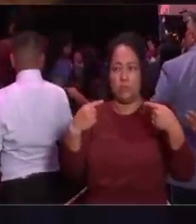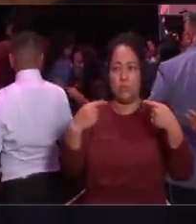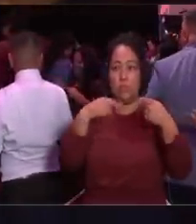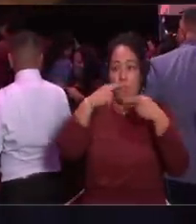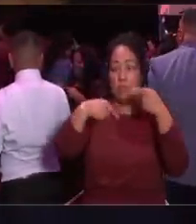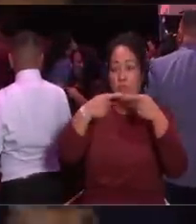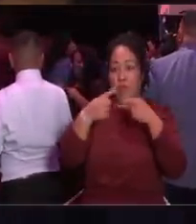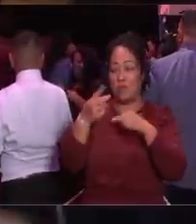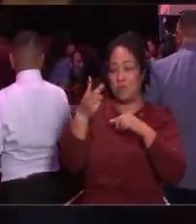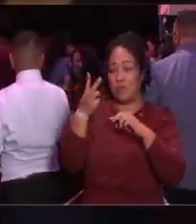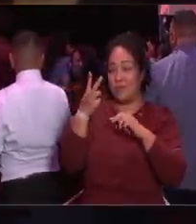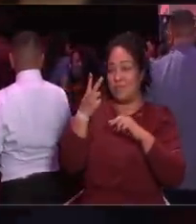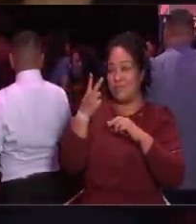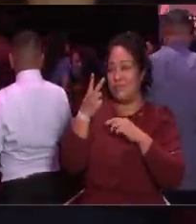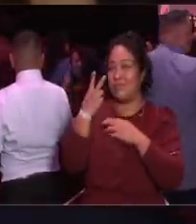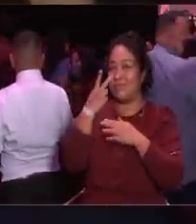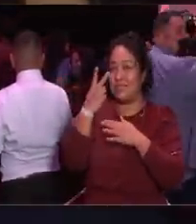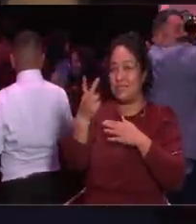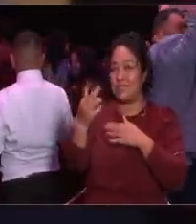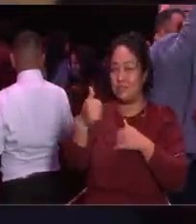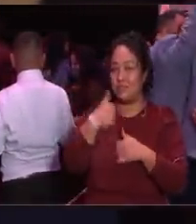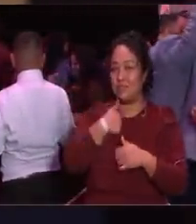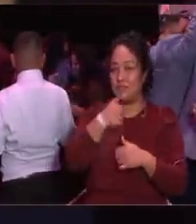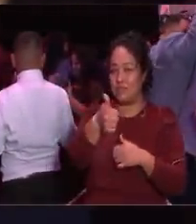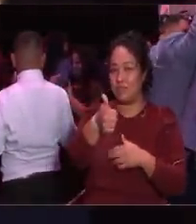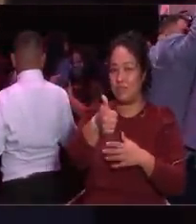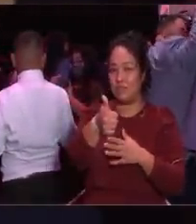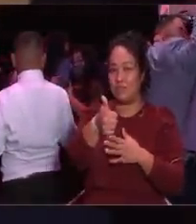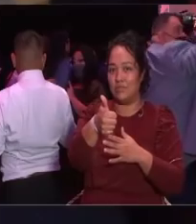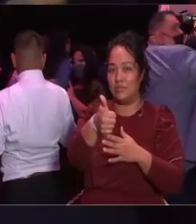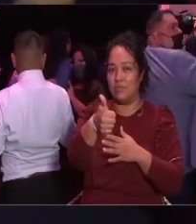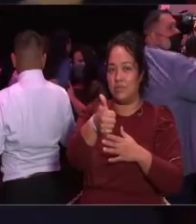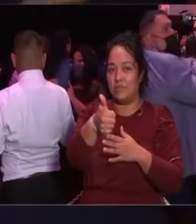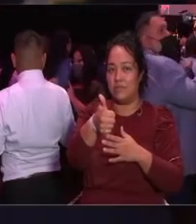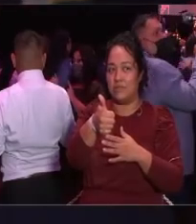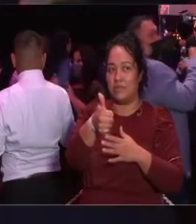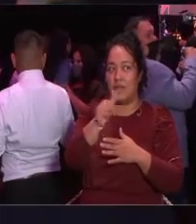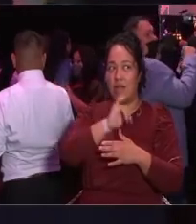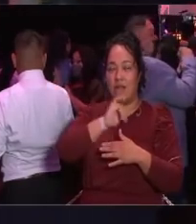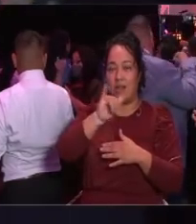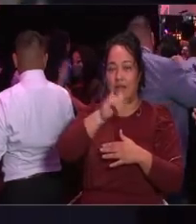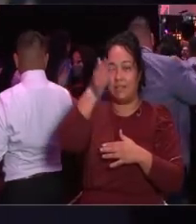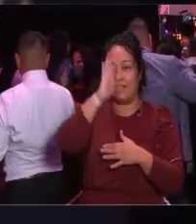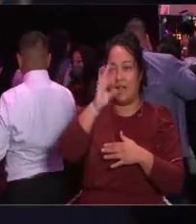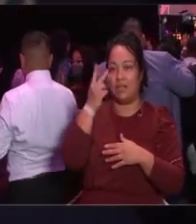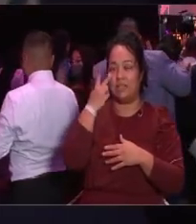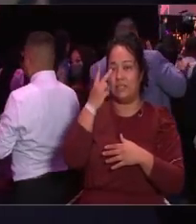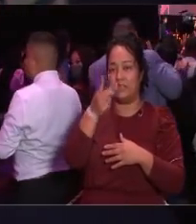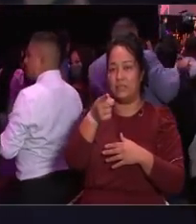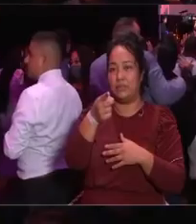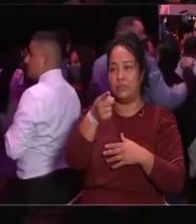tú te miras. When you see yourself. Como Dios te mira. As God sees you.